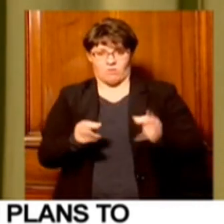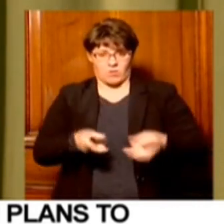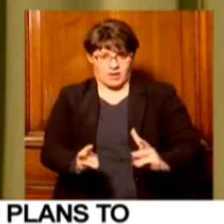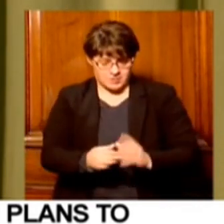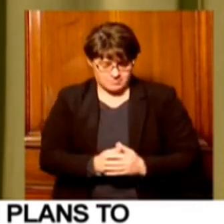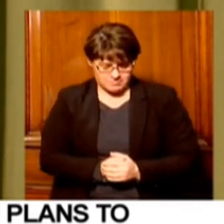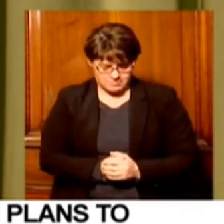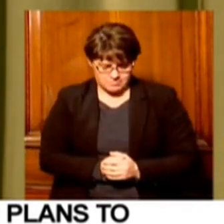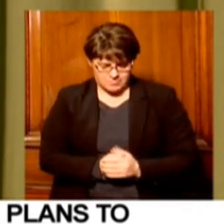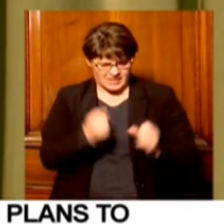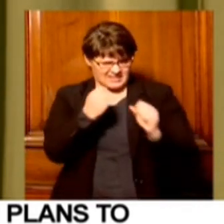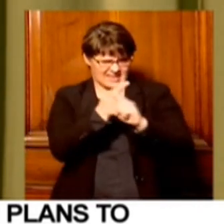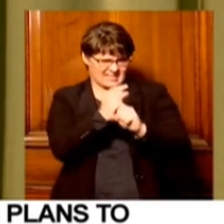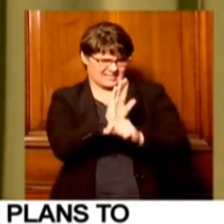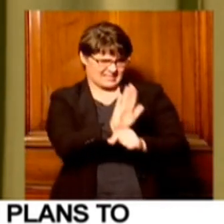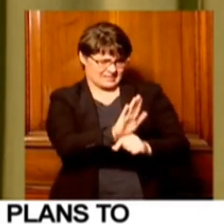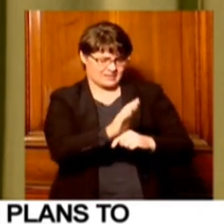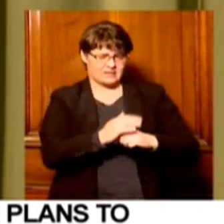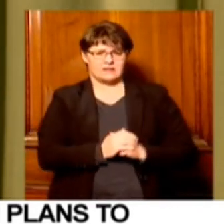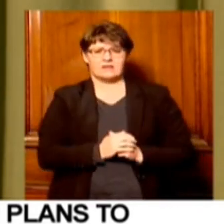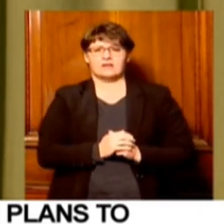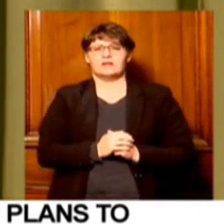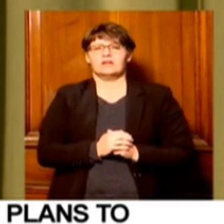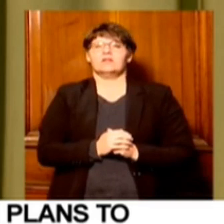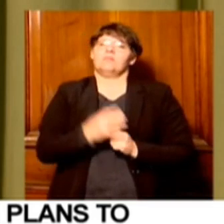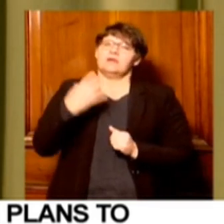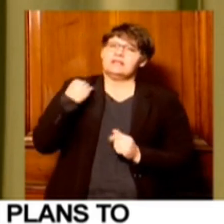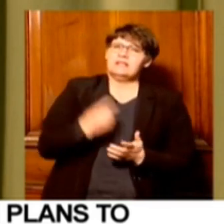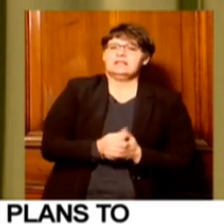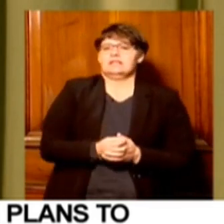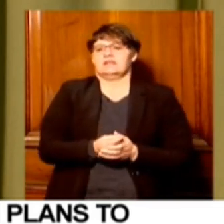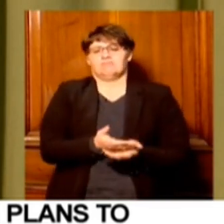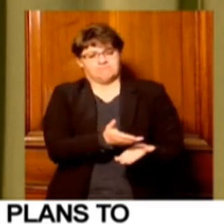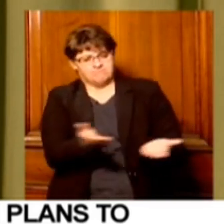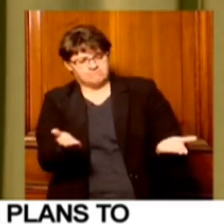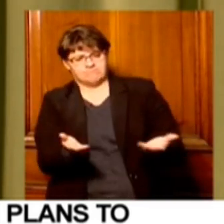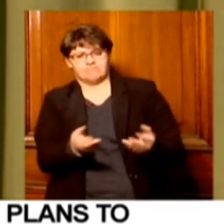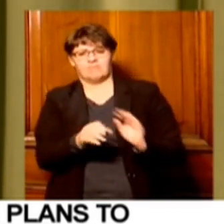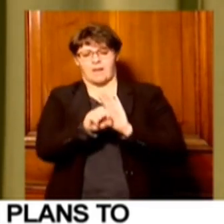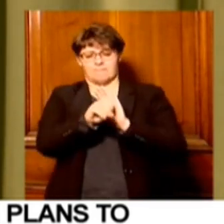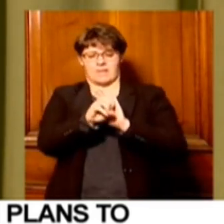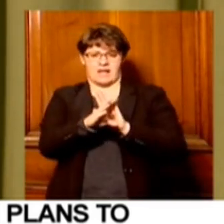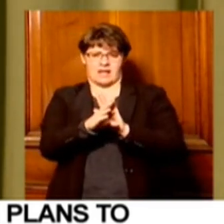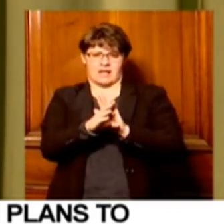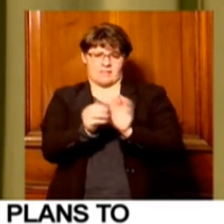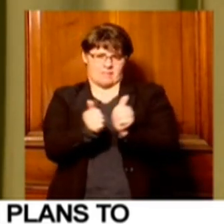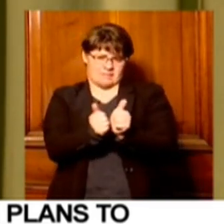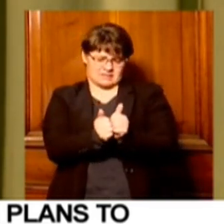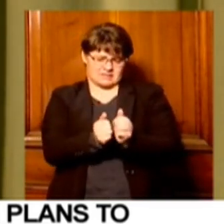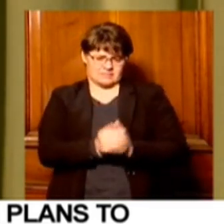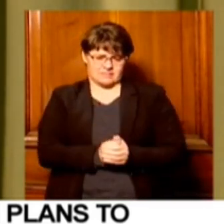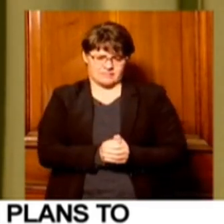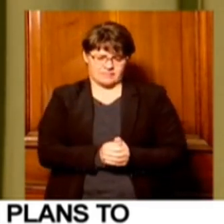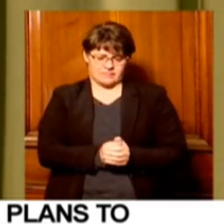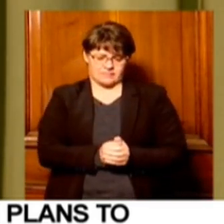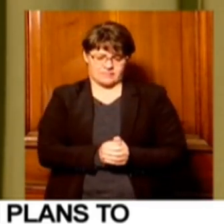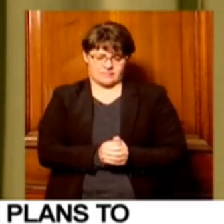and members of the media and of the public, the issue of formalization